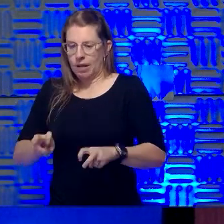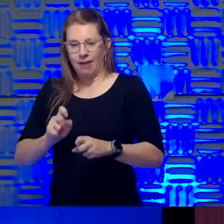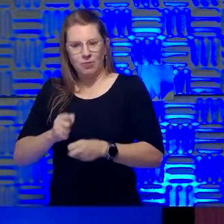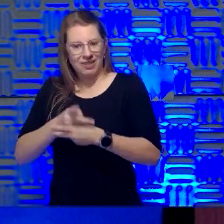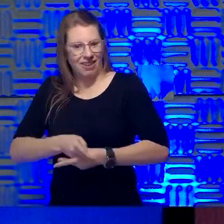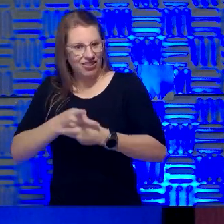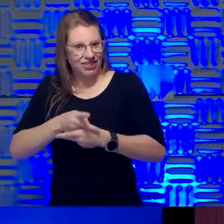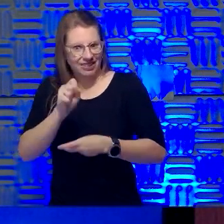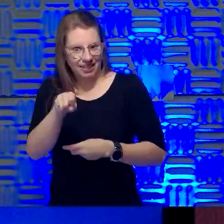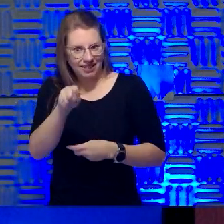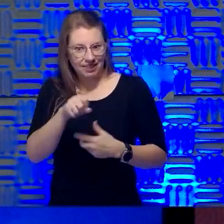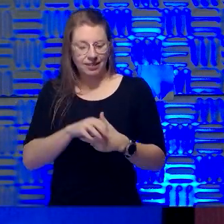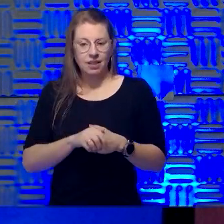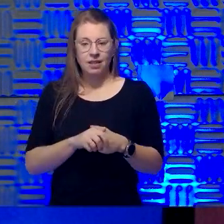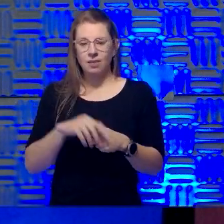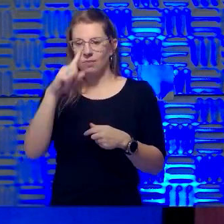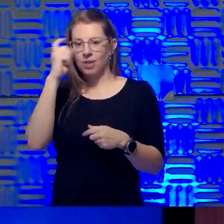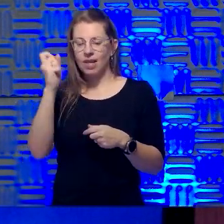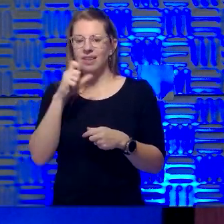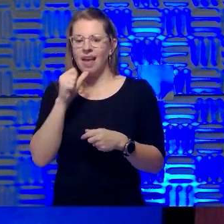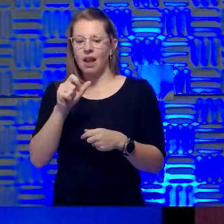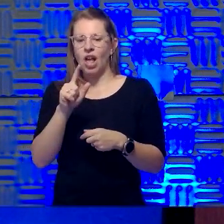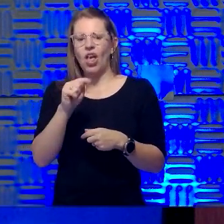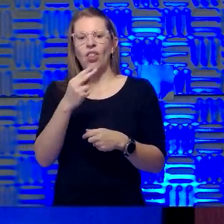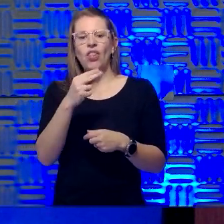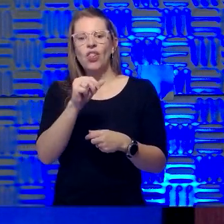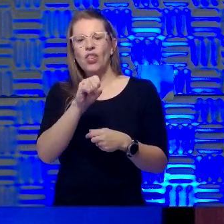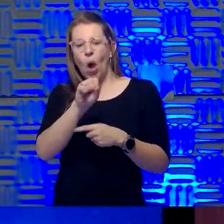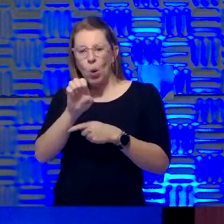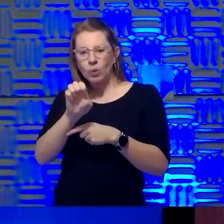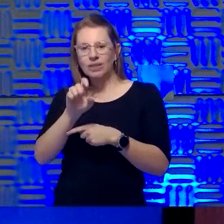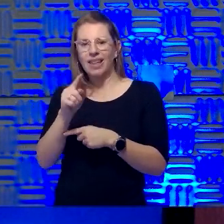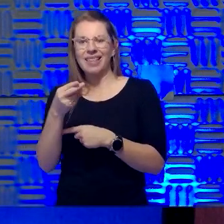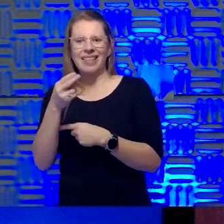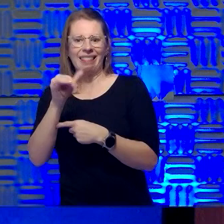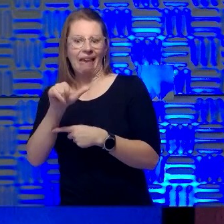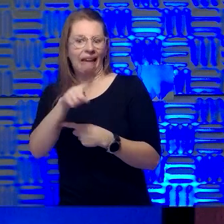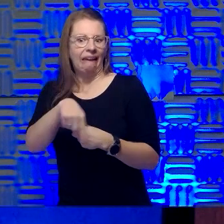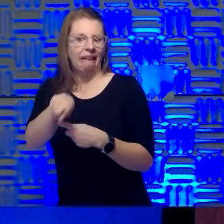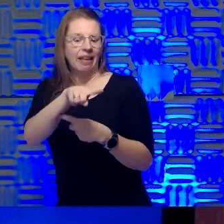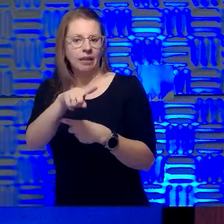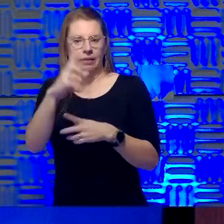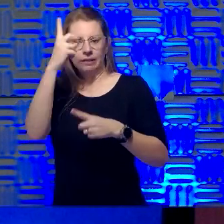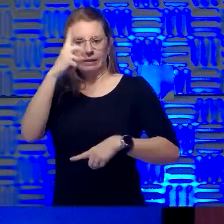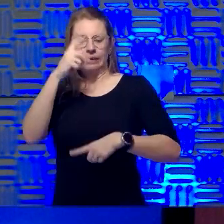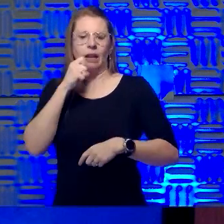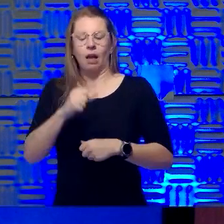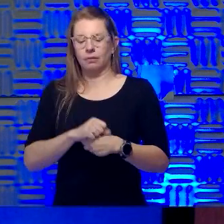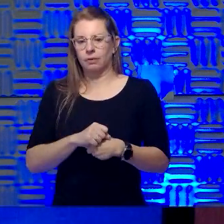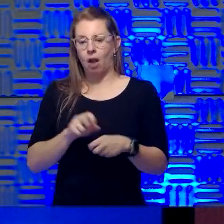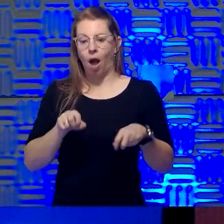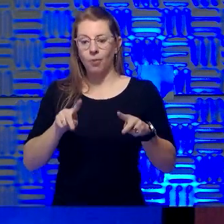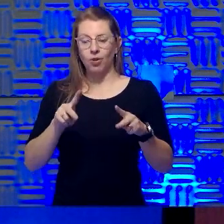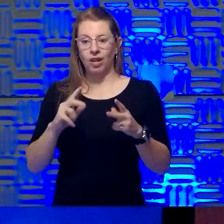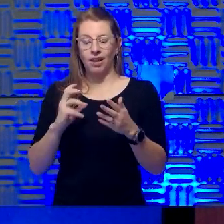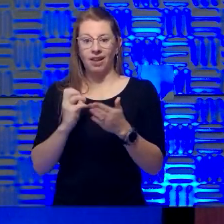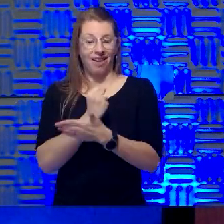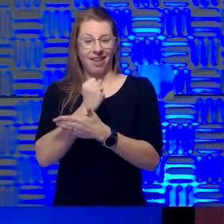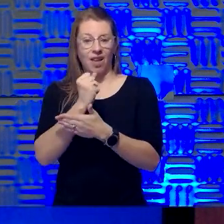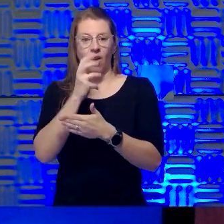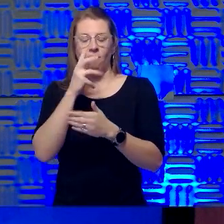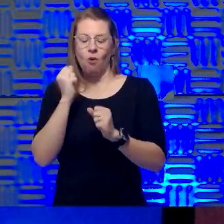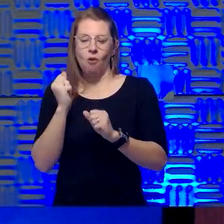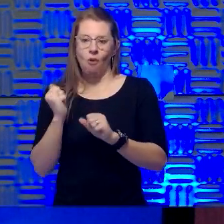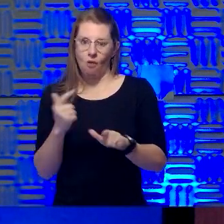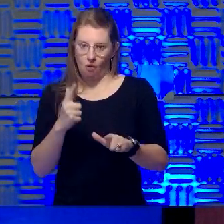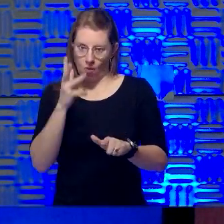cautious, because it really isn't a they disease. That's just the opportunity of the moment. The opportunity to have COVID will come to all of us if we're